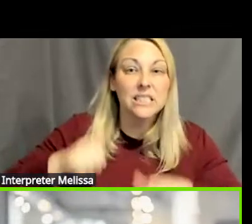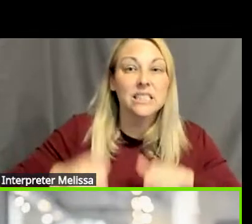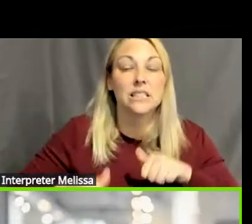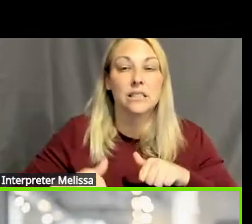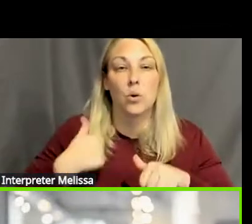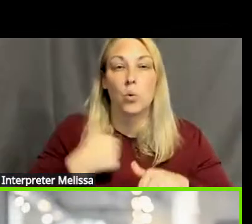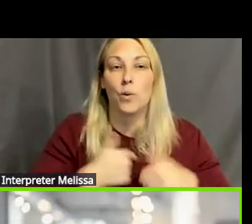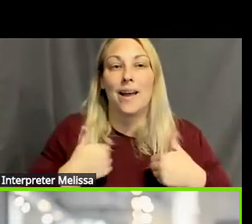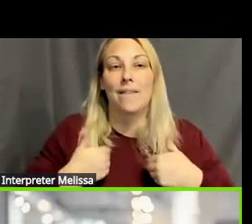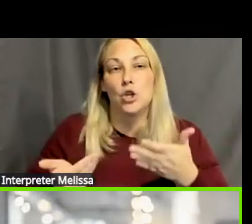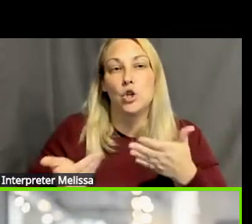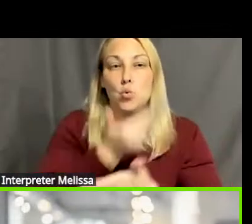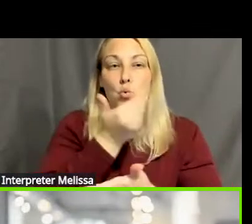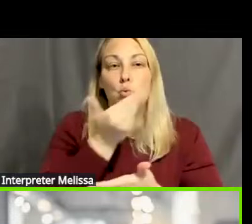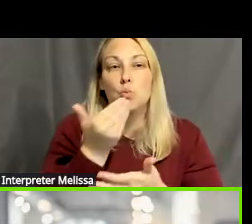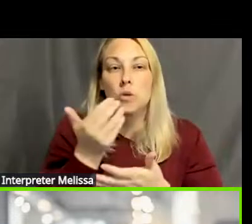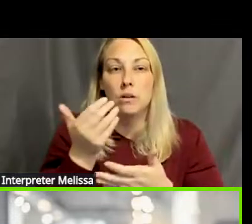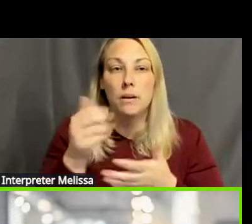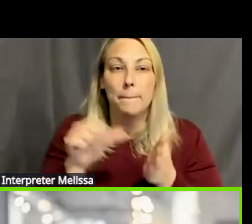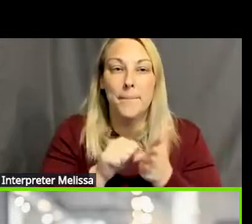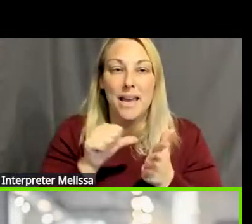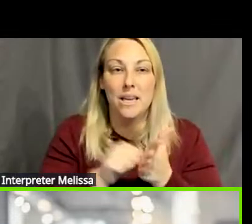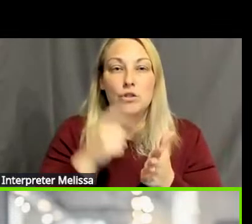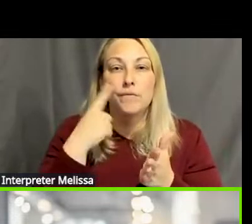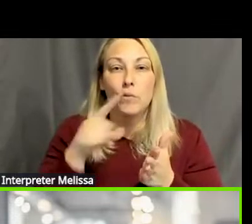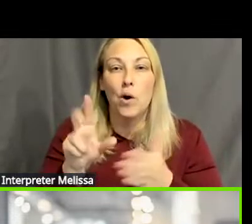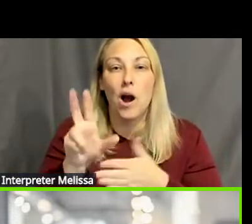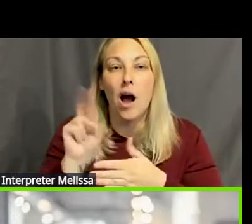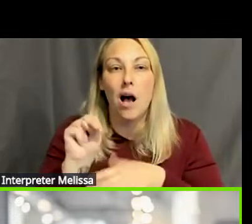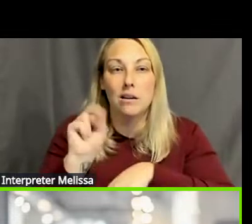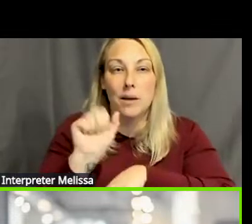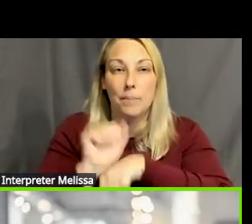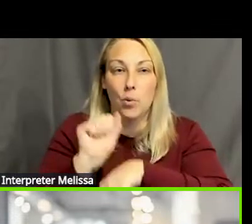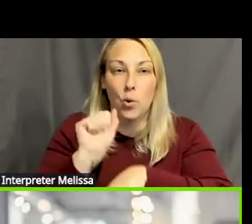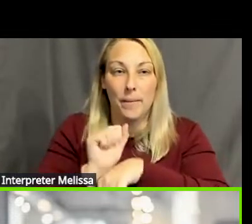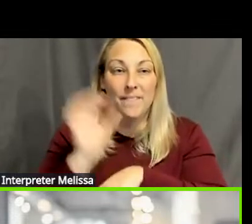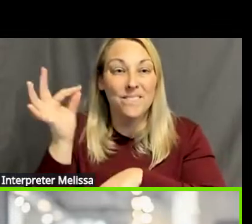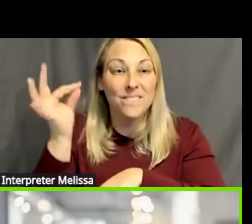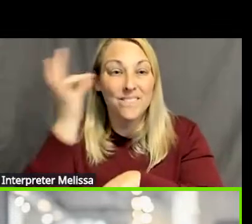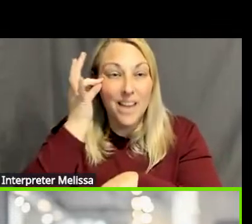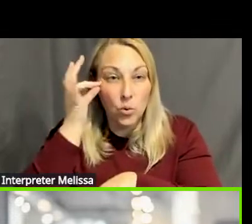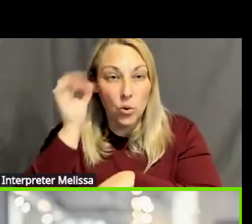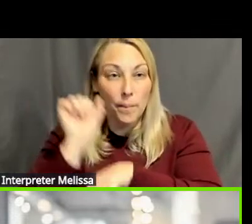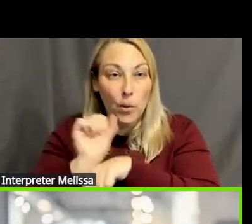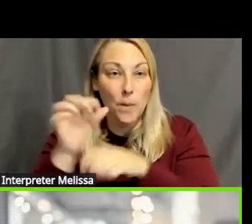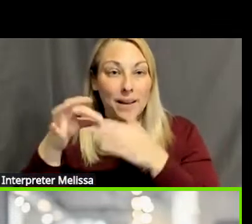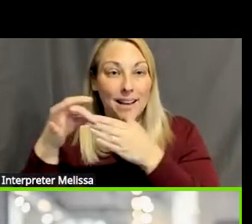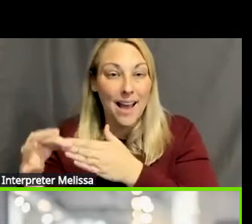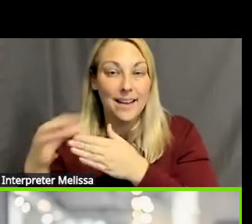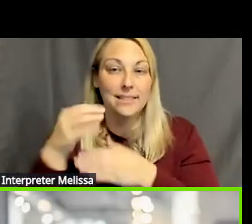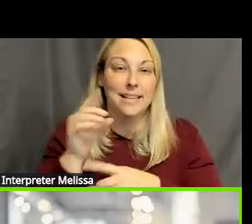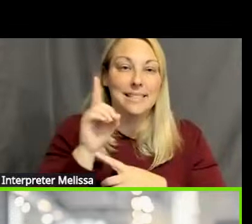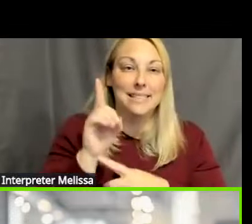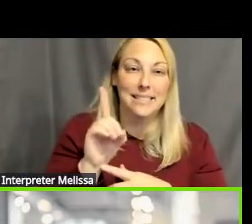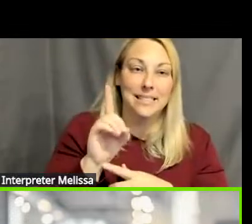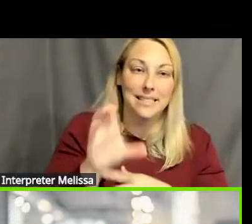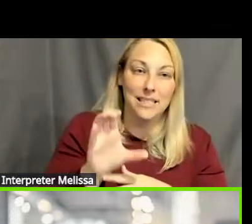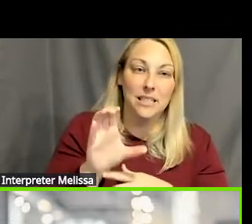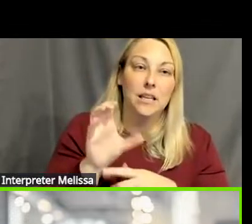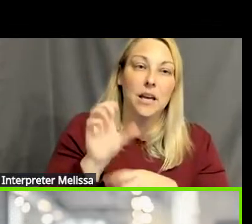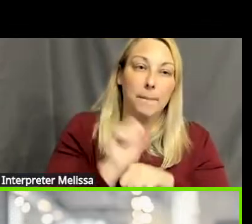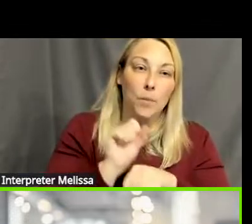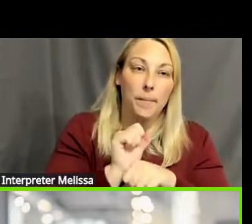page for navigating unemployment compensation, federal employment guidance, and DC government employment opportunities. And you can find that more